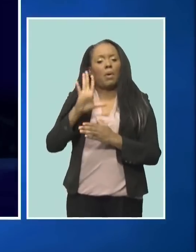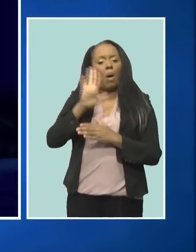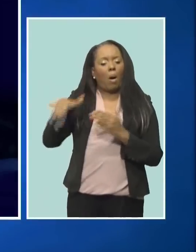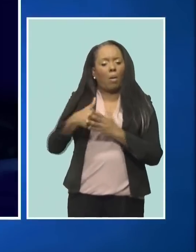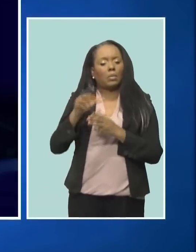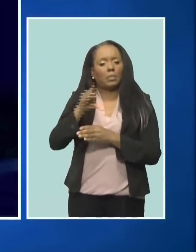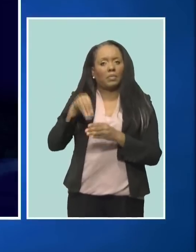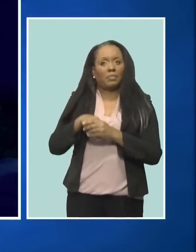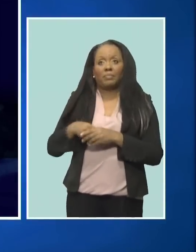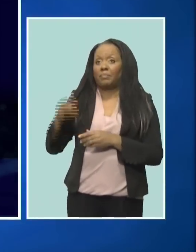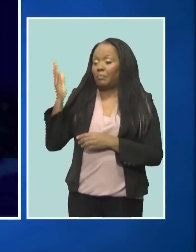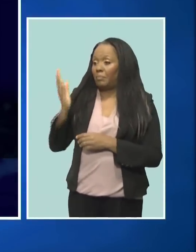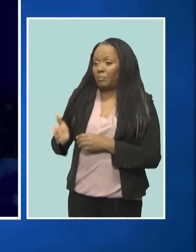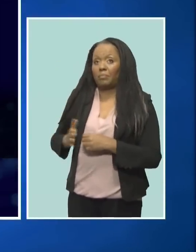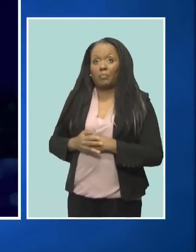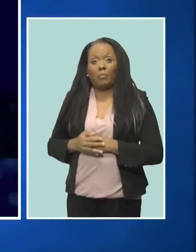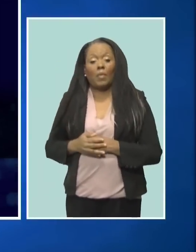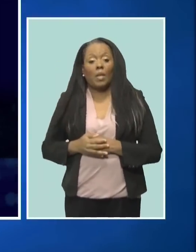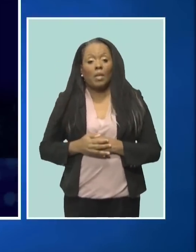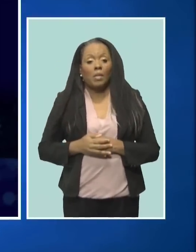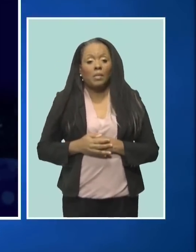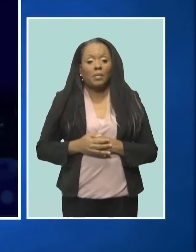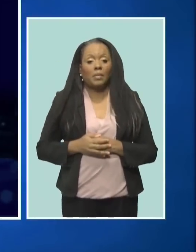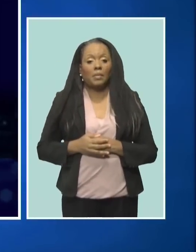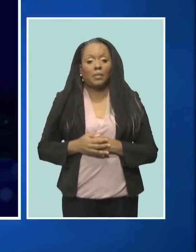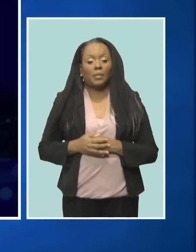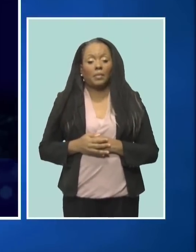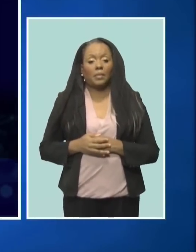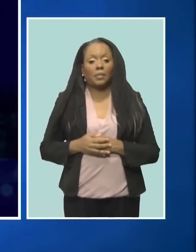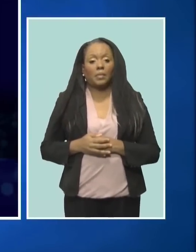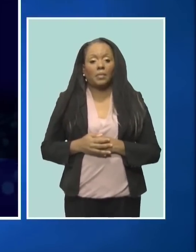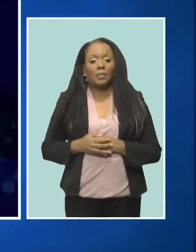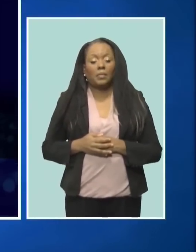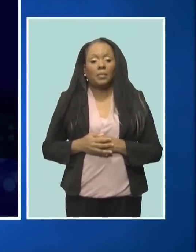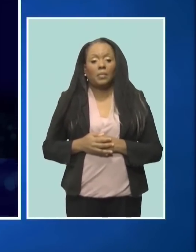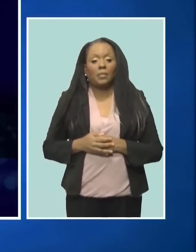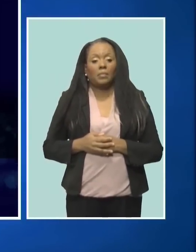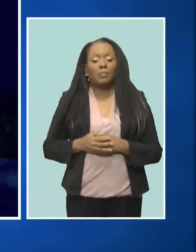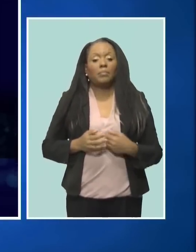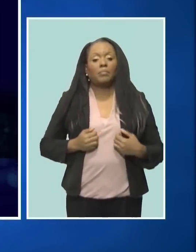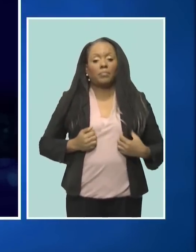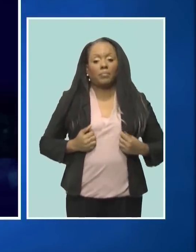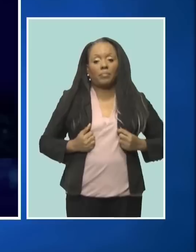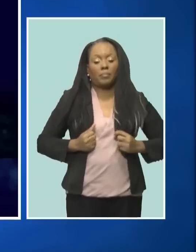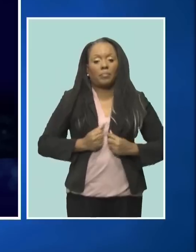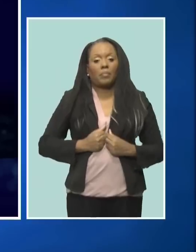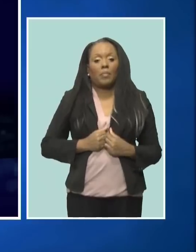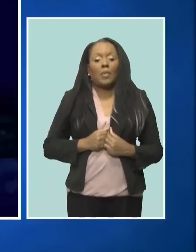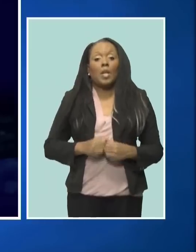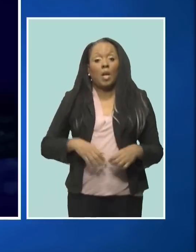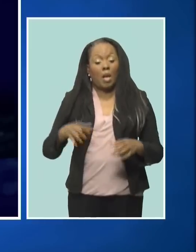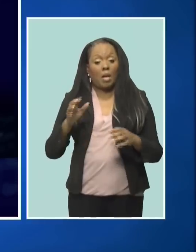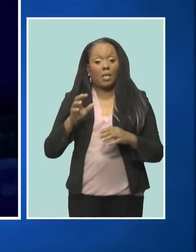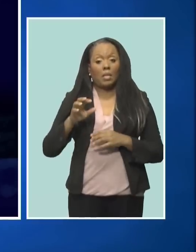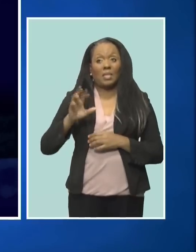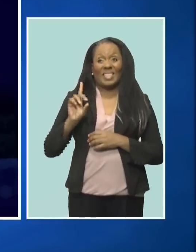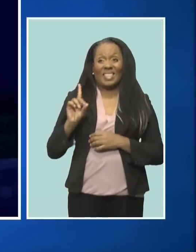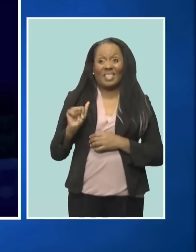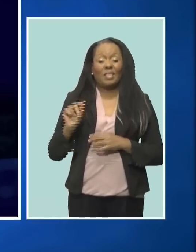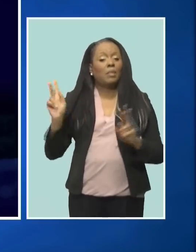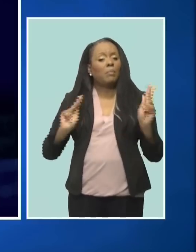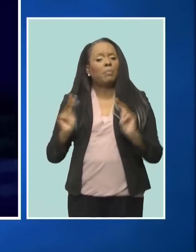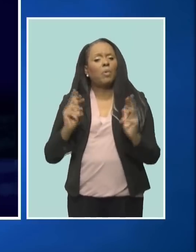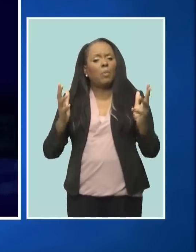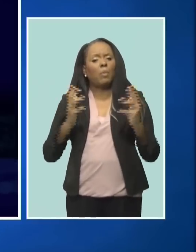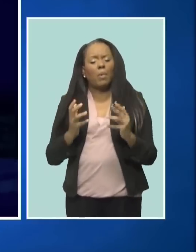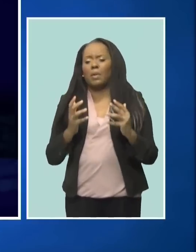an effort to further their living standards and to create a sense of security in their lives, whether